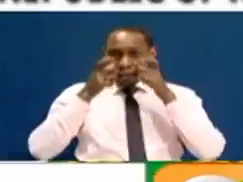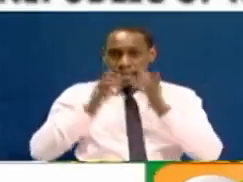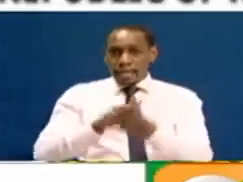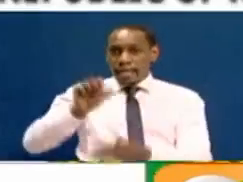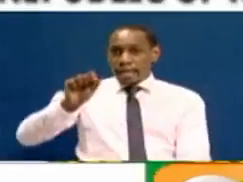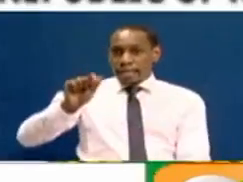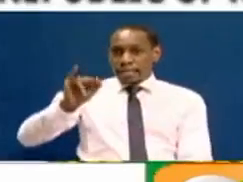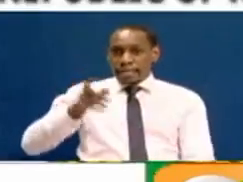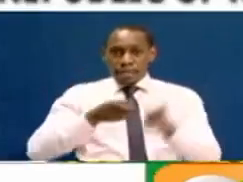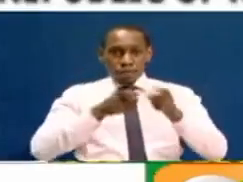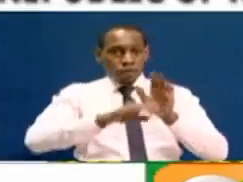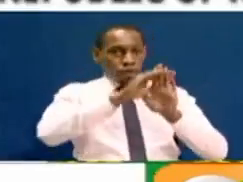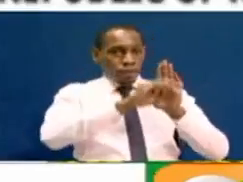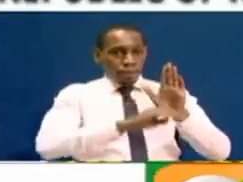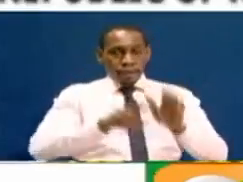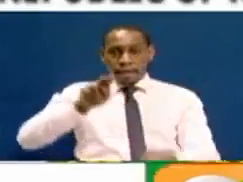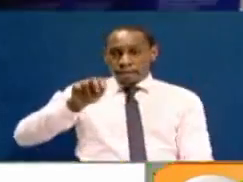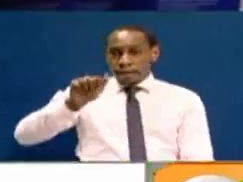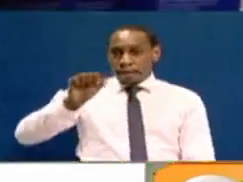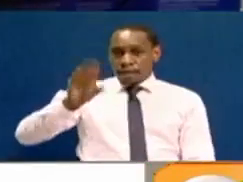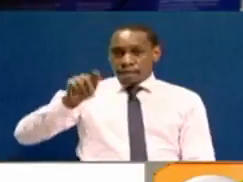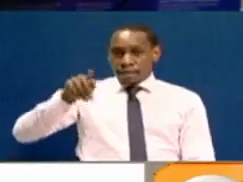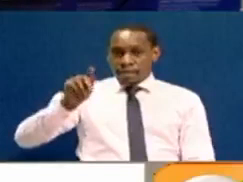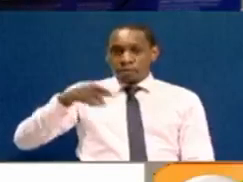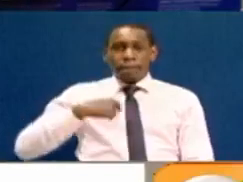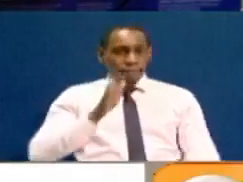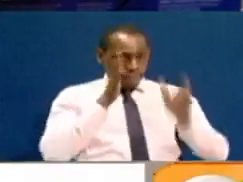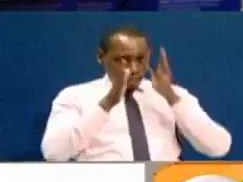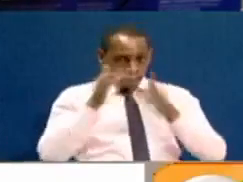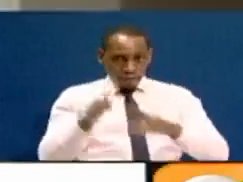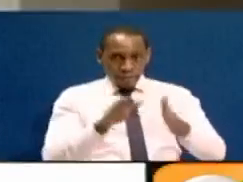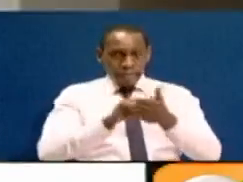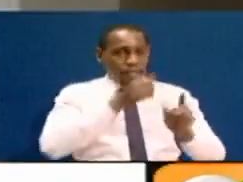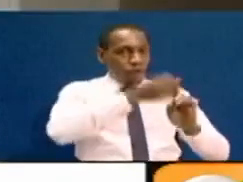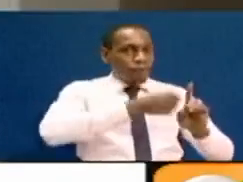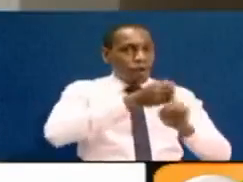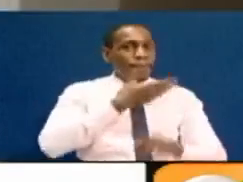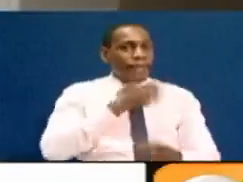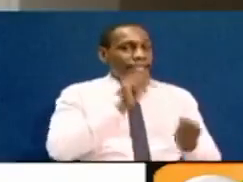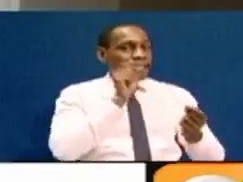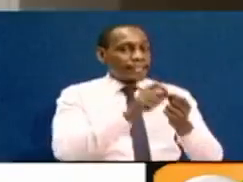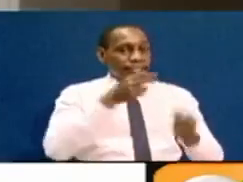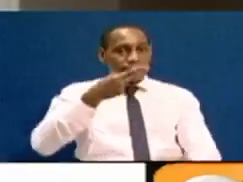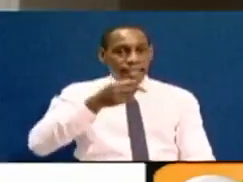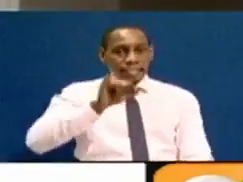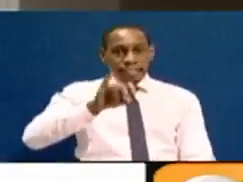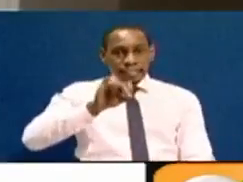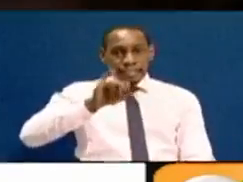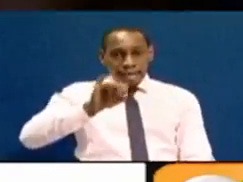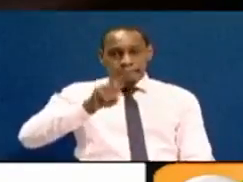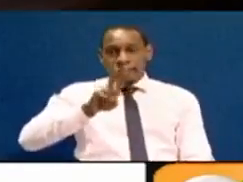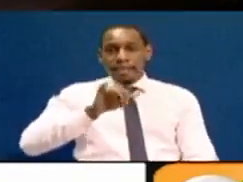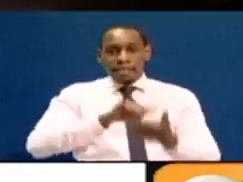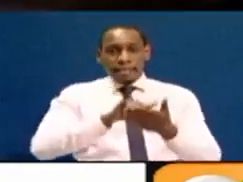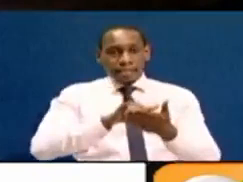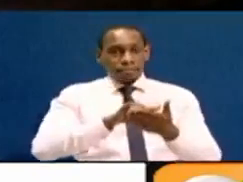and STI Control Program, NASCOP, is looking for innovative ways to push men to test for HIV, at least